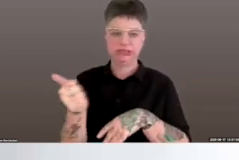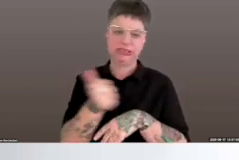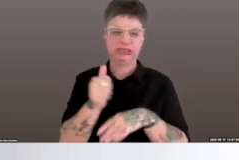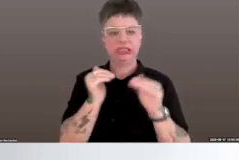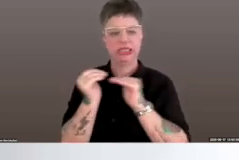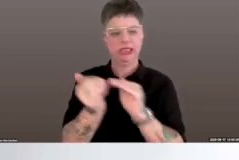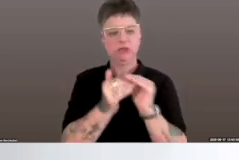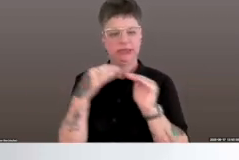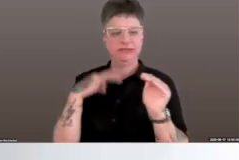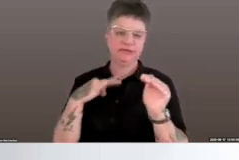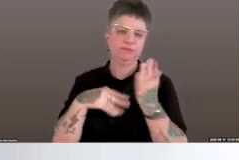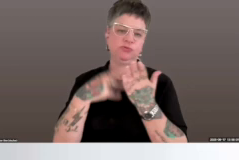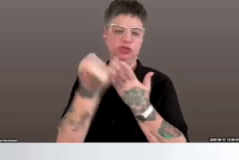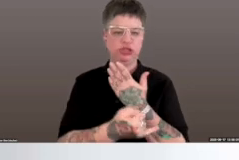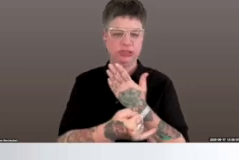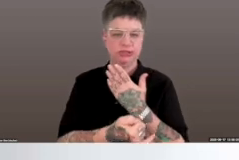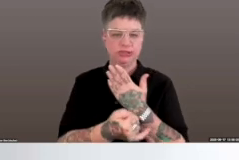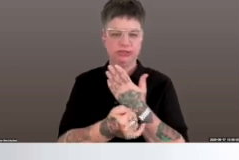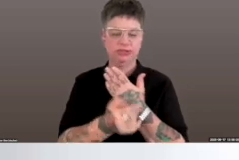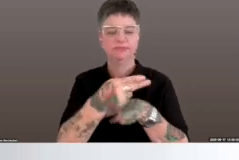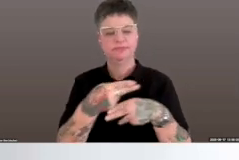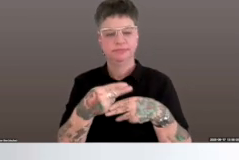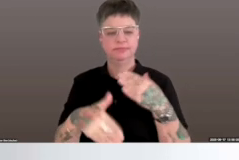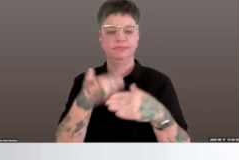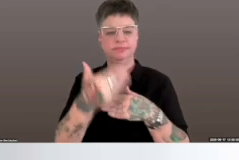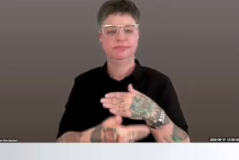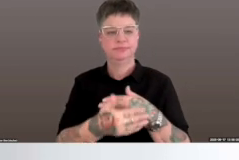Equity Incentive Projects. Next slide, please.